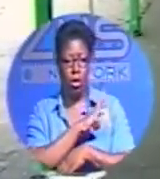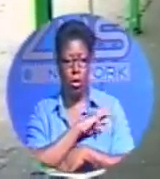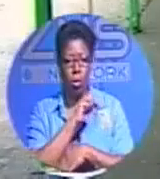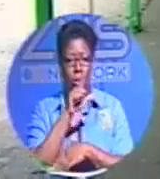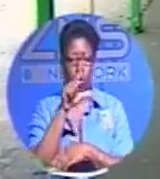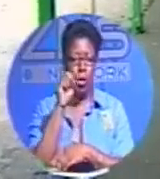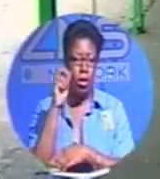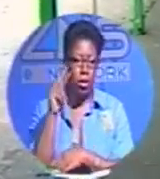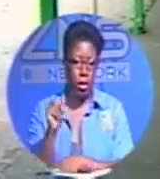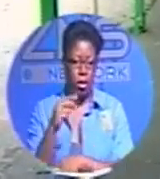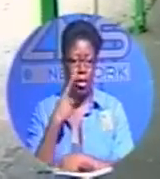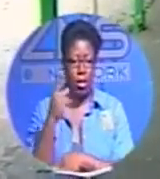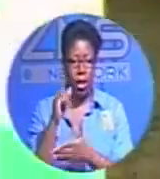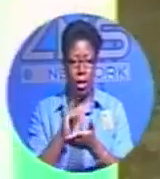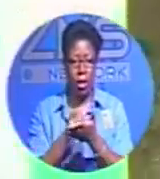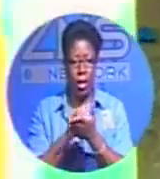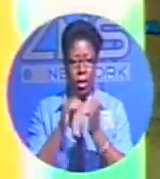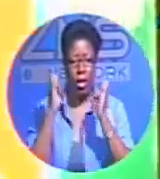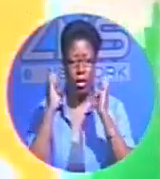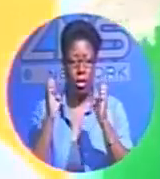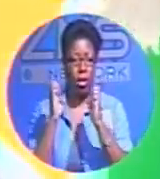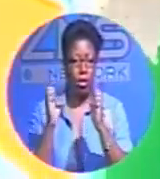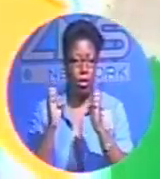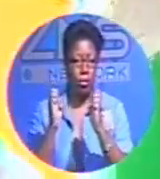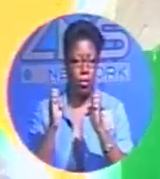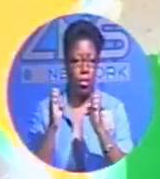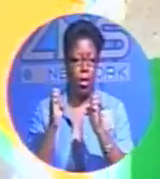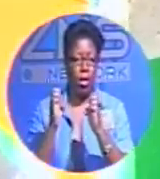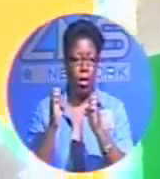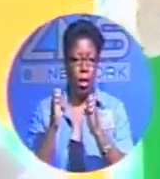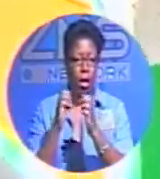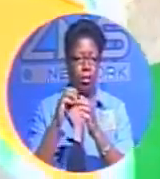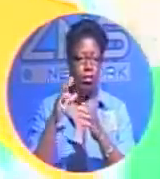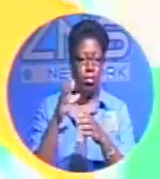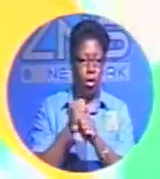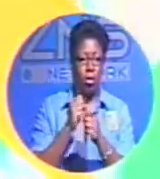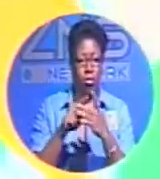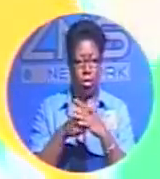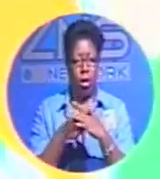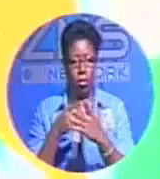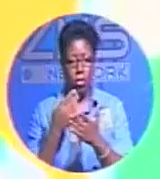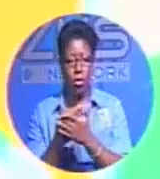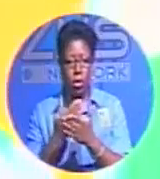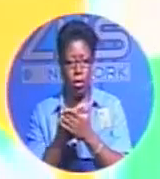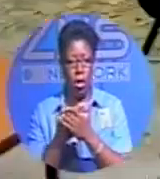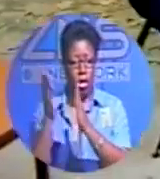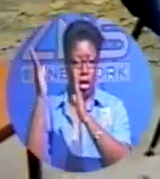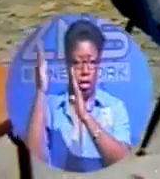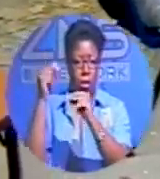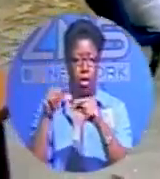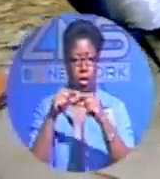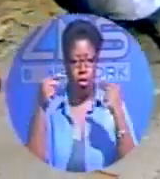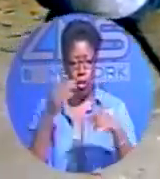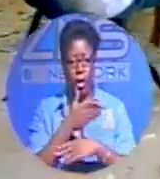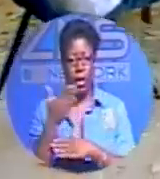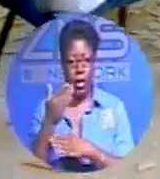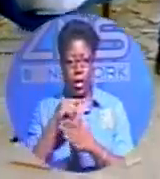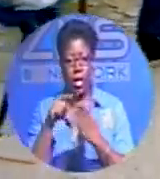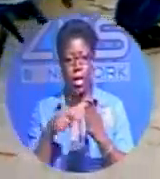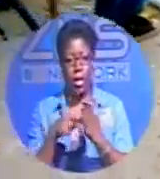news, saying dialogue with education officials has gotten off to a good start. She expects great things this new school